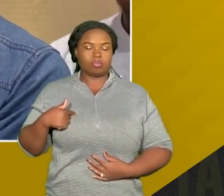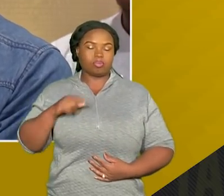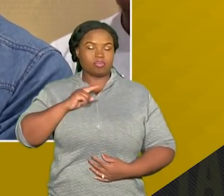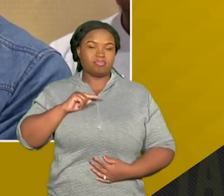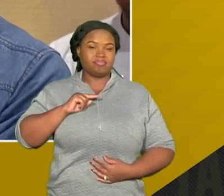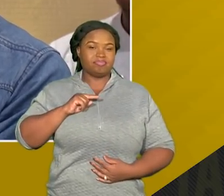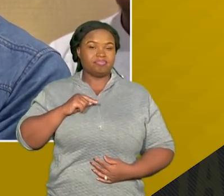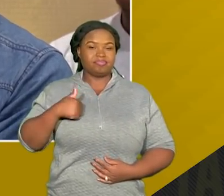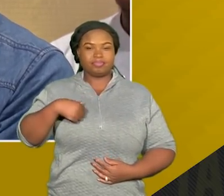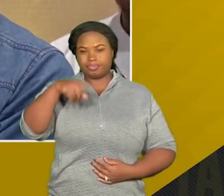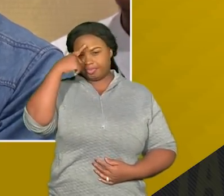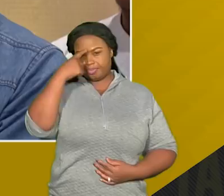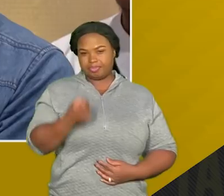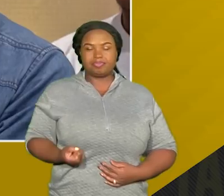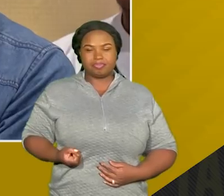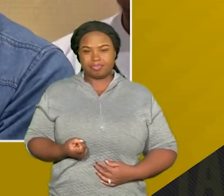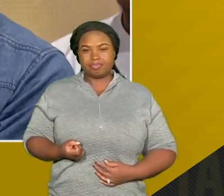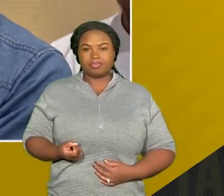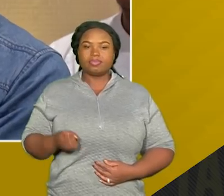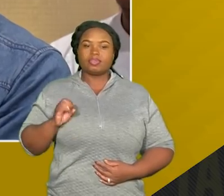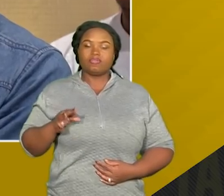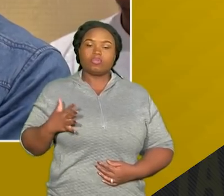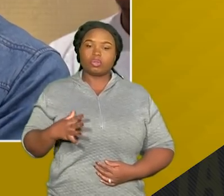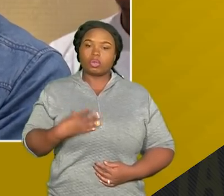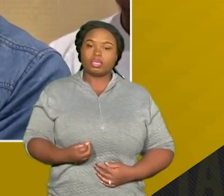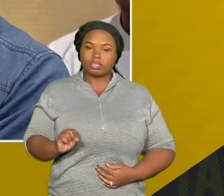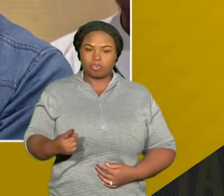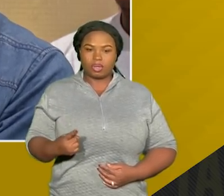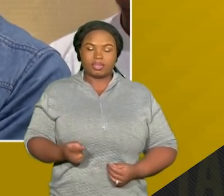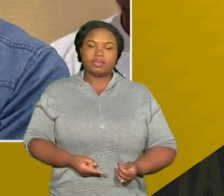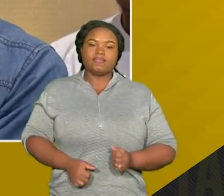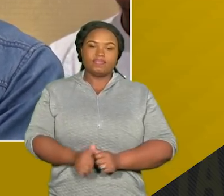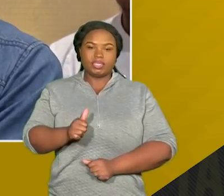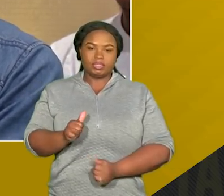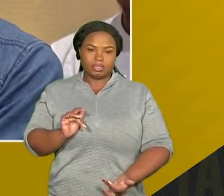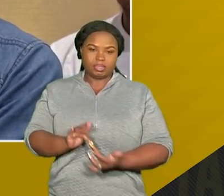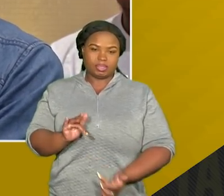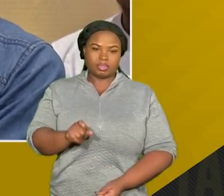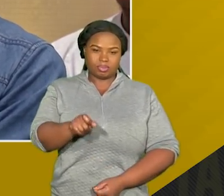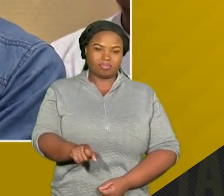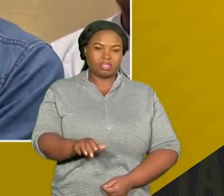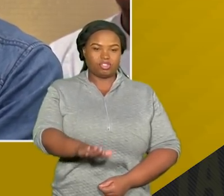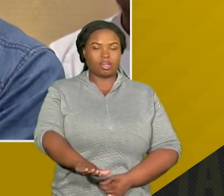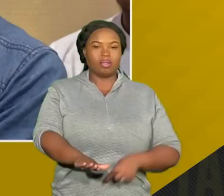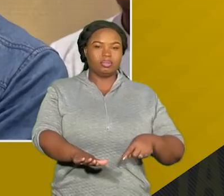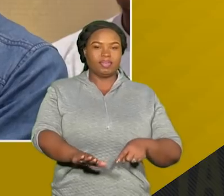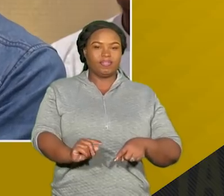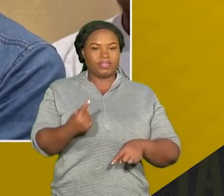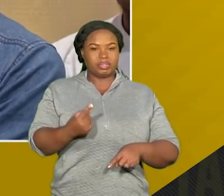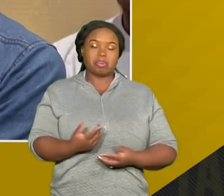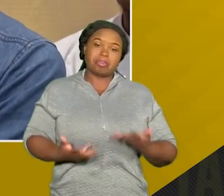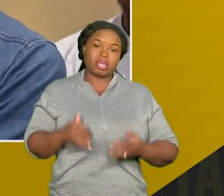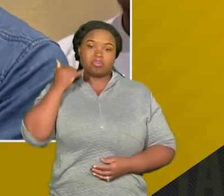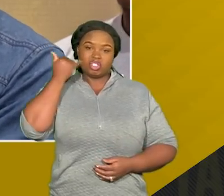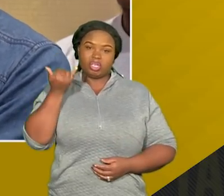I believe that in order to hurt someone, you have to hurt them through their children. So okay. I believe that person was jealous of my